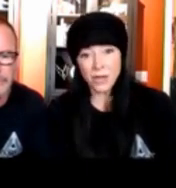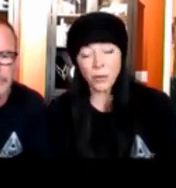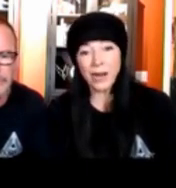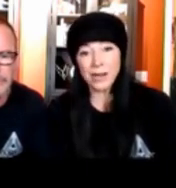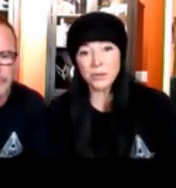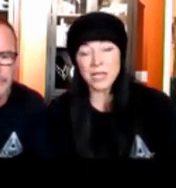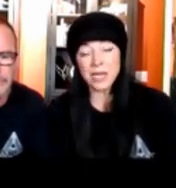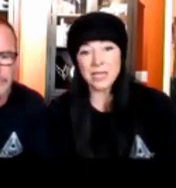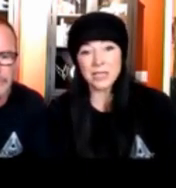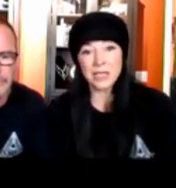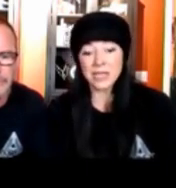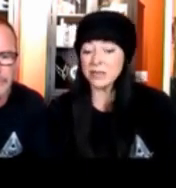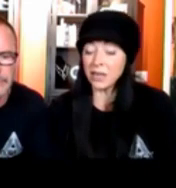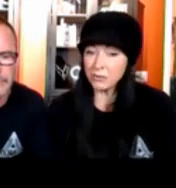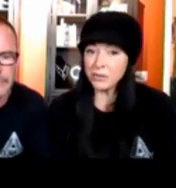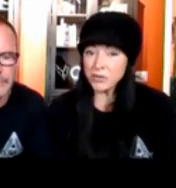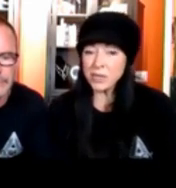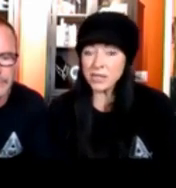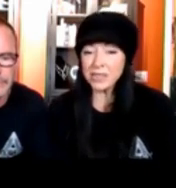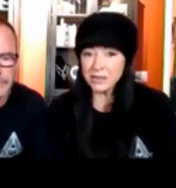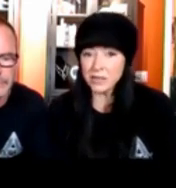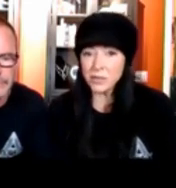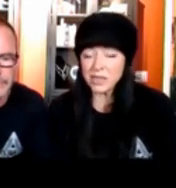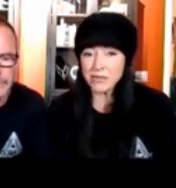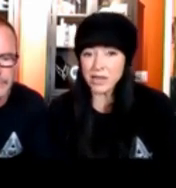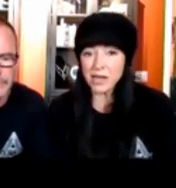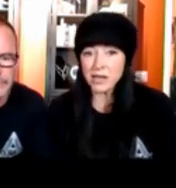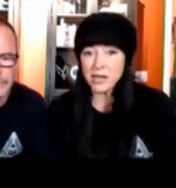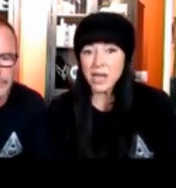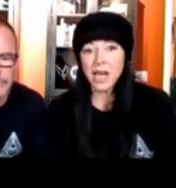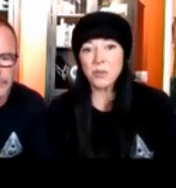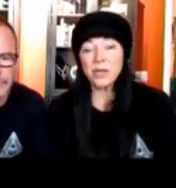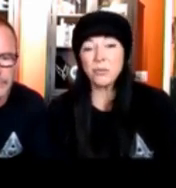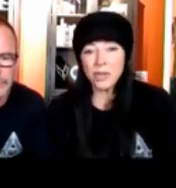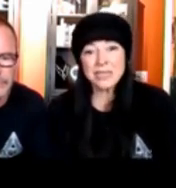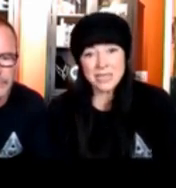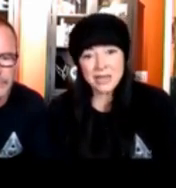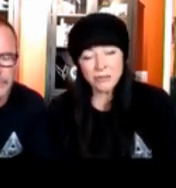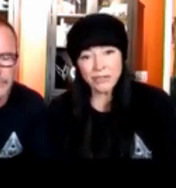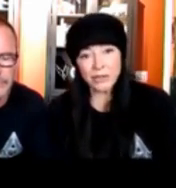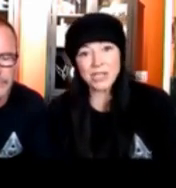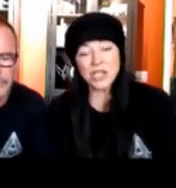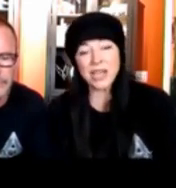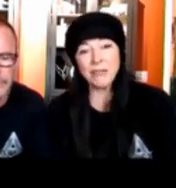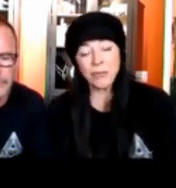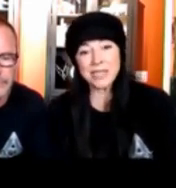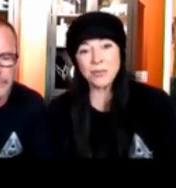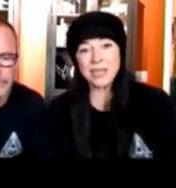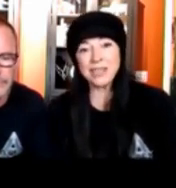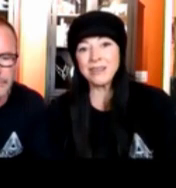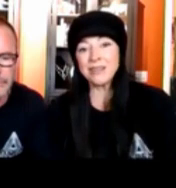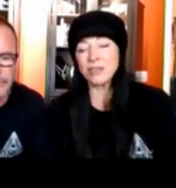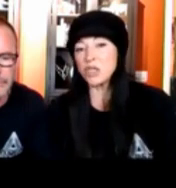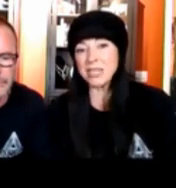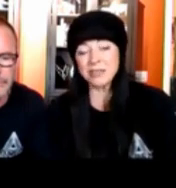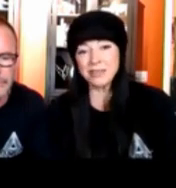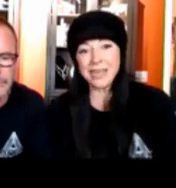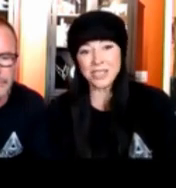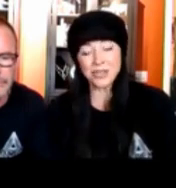them around. And a lot of wolves are being killed because of that. And we want to see them flourish. They have a right to be here.